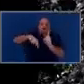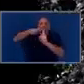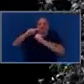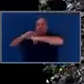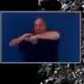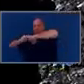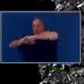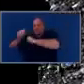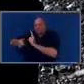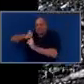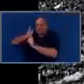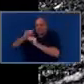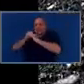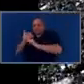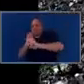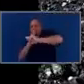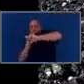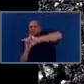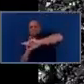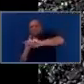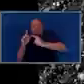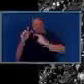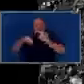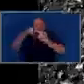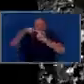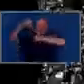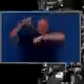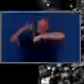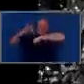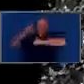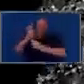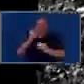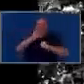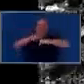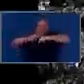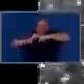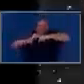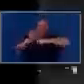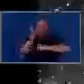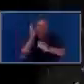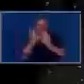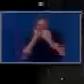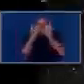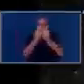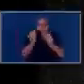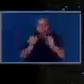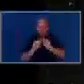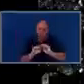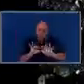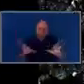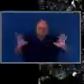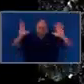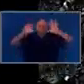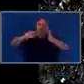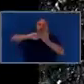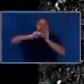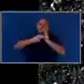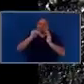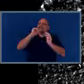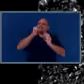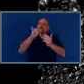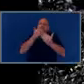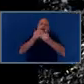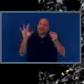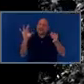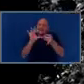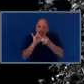course, the surface is very interesting and very dynamic, and that tells us that the material is probably very weak and doesn't have a